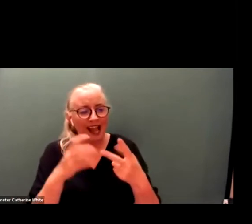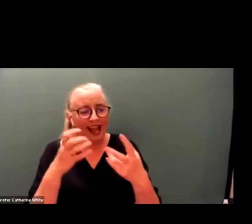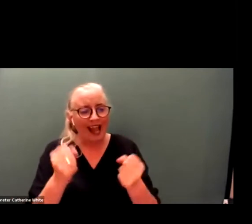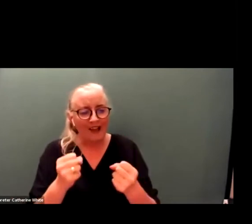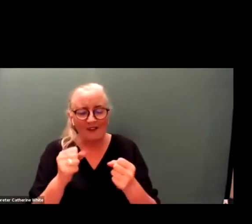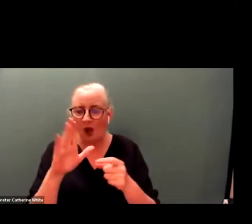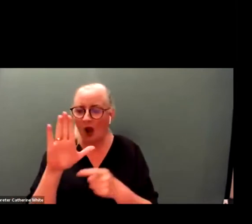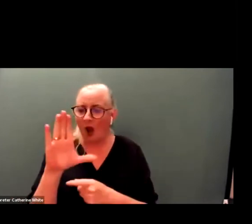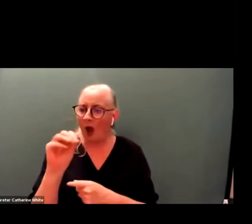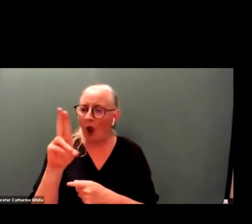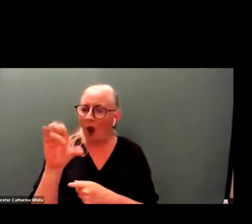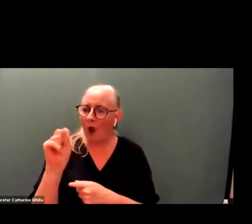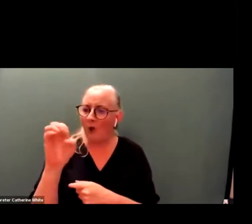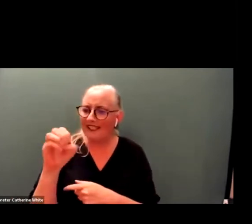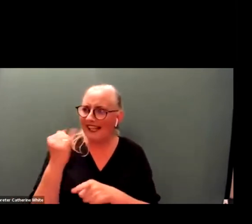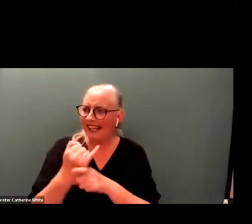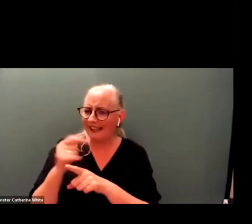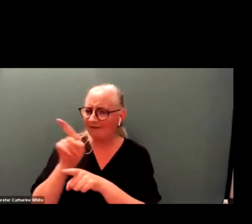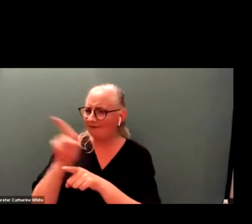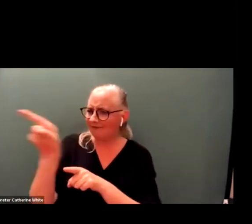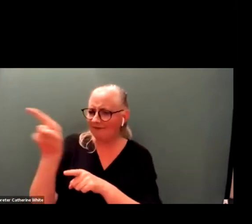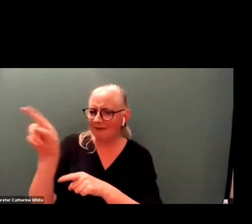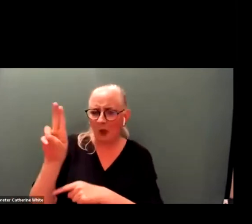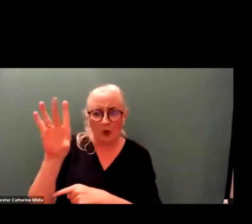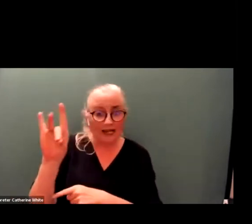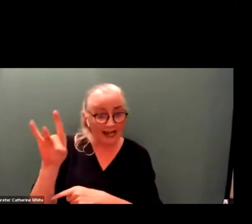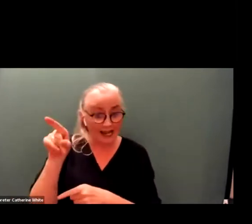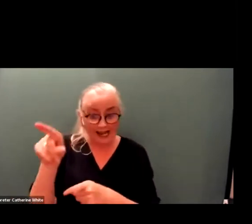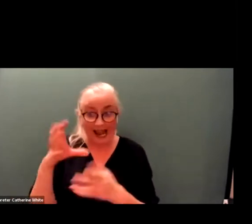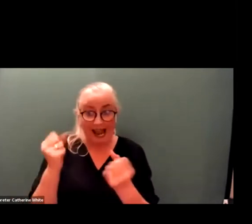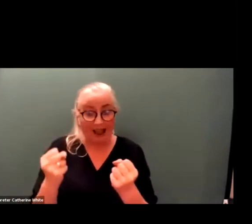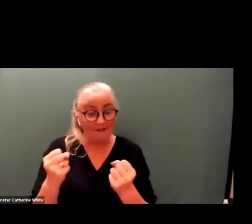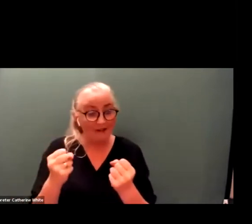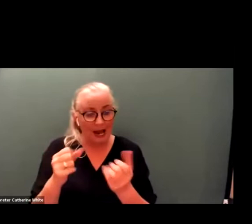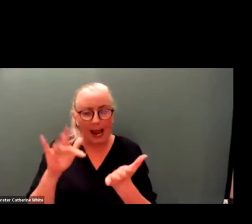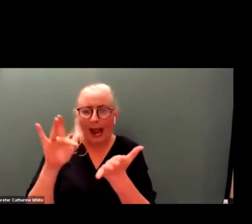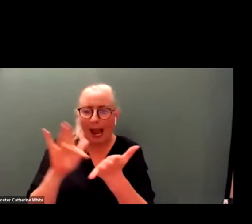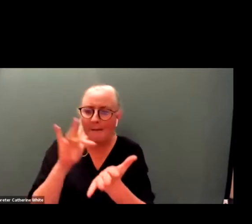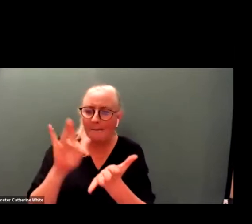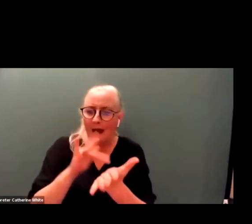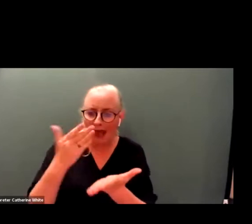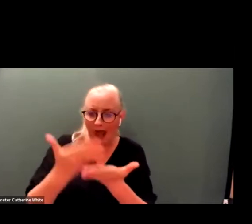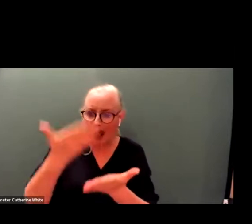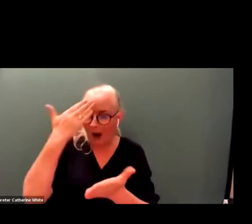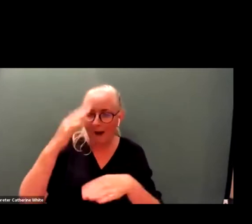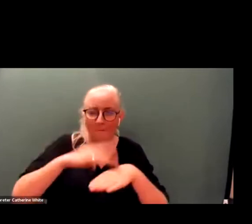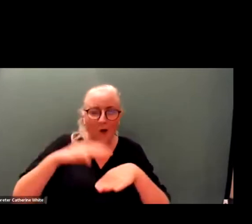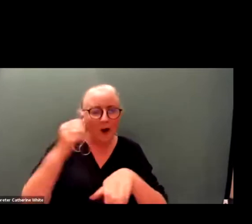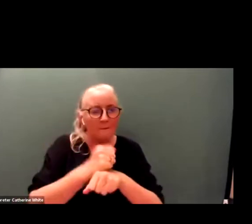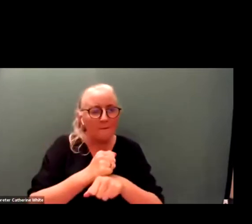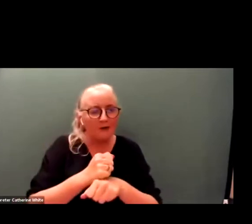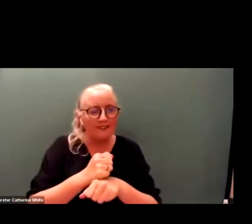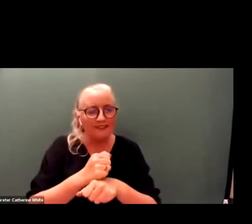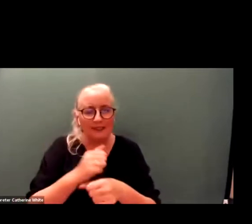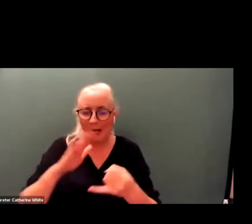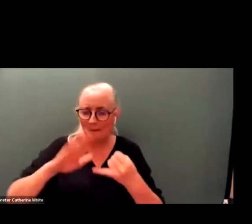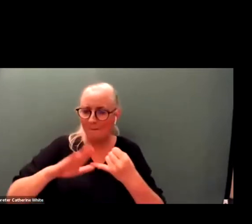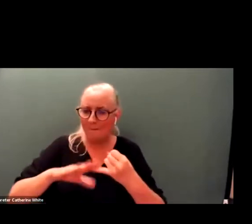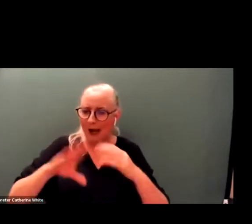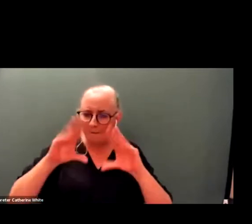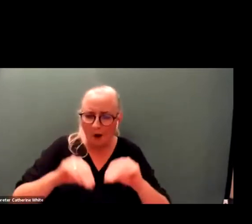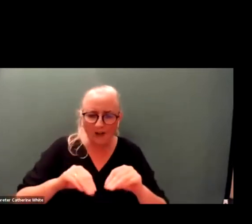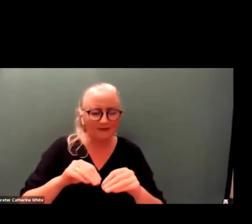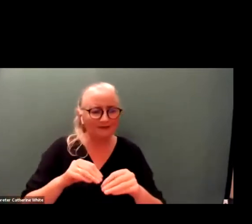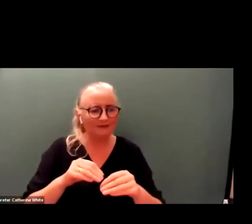Louise Newson's team over in the UK. It's a really good app for learning more about your menopause, tracking your symptoms, that kind of thing. And